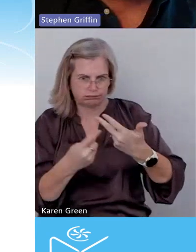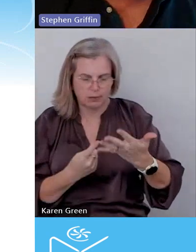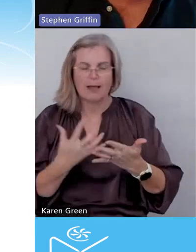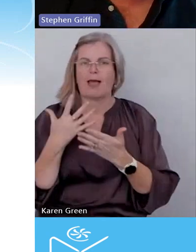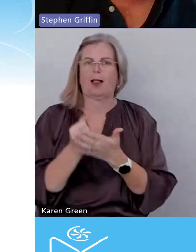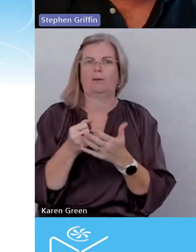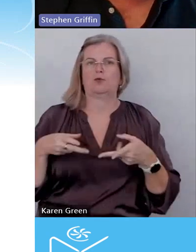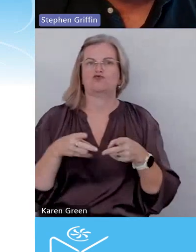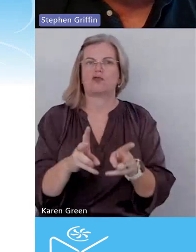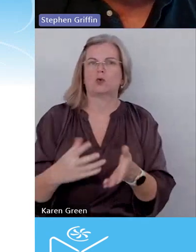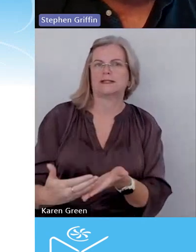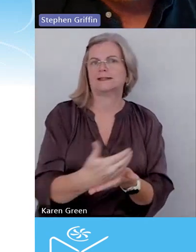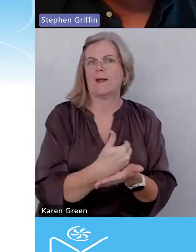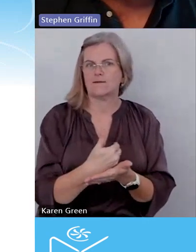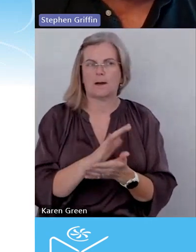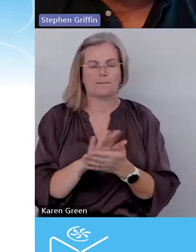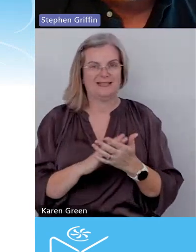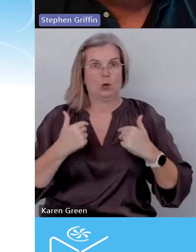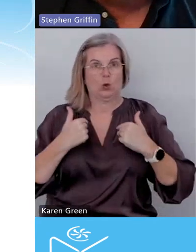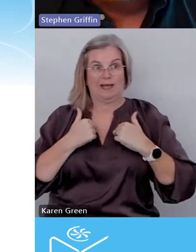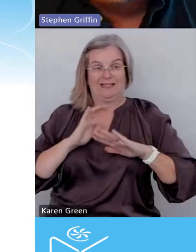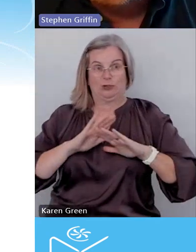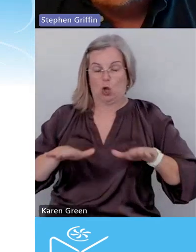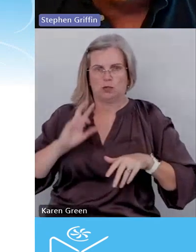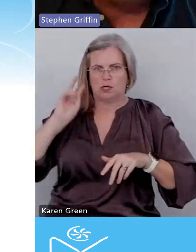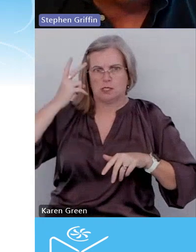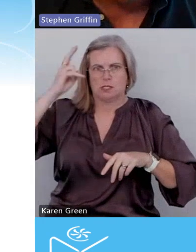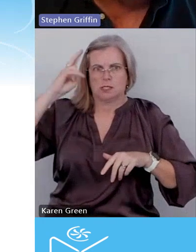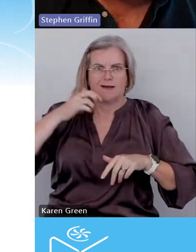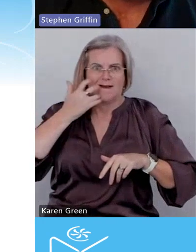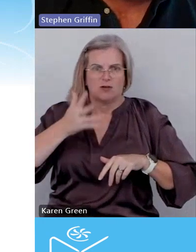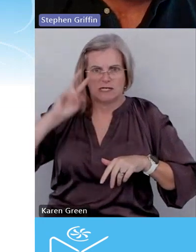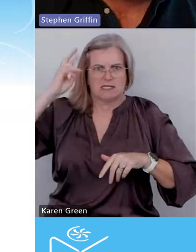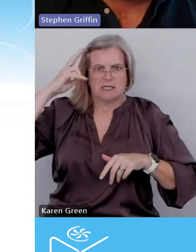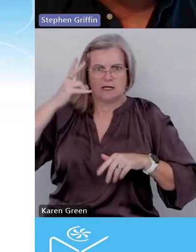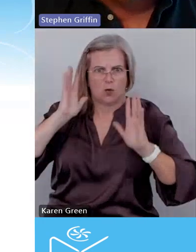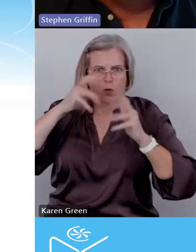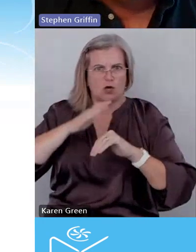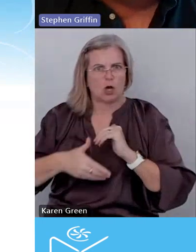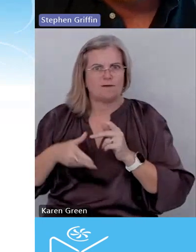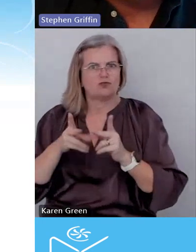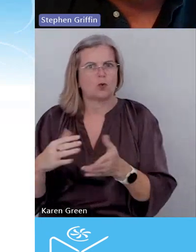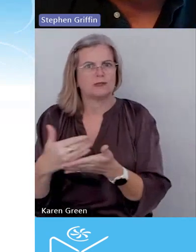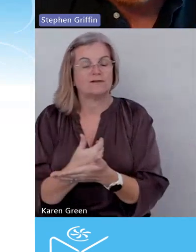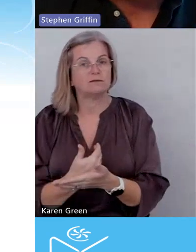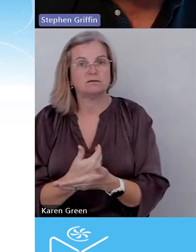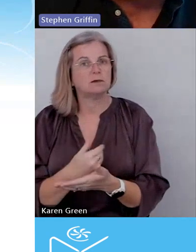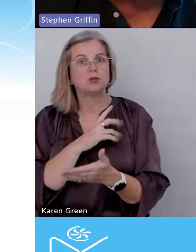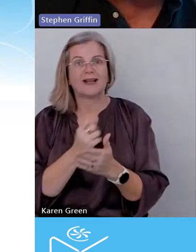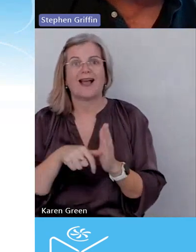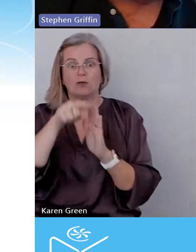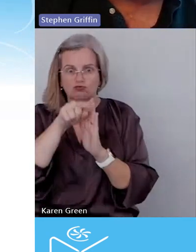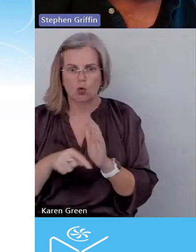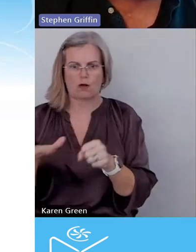individual level about these sorts of problems. And this is really what we need to try and achieve, I think, in terms of the improvement in indoor air